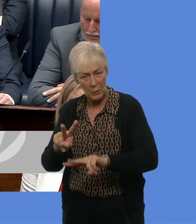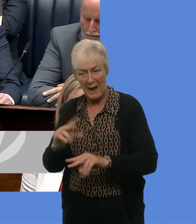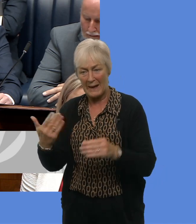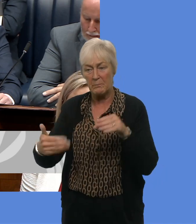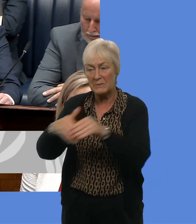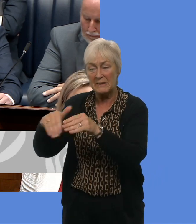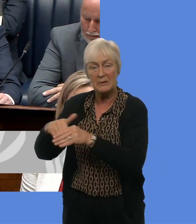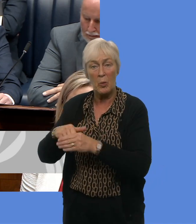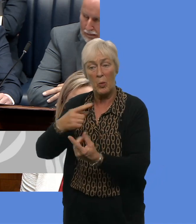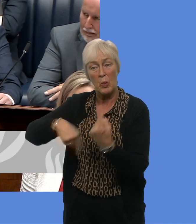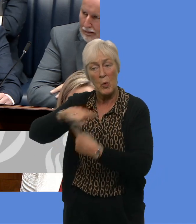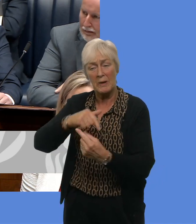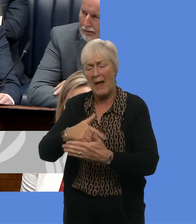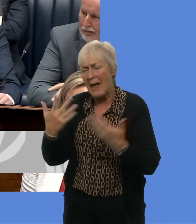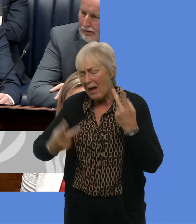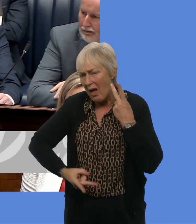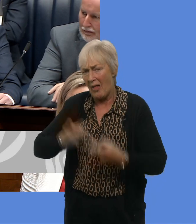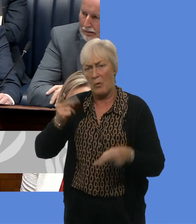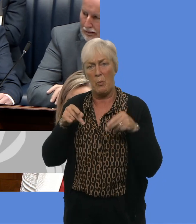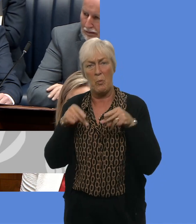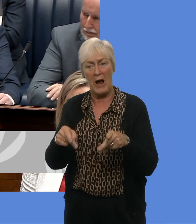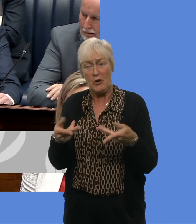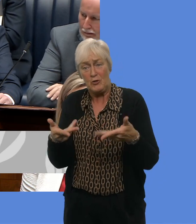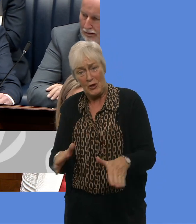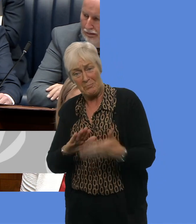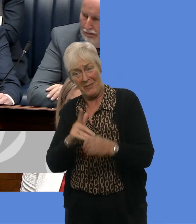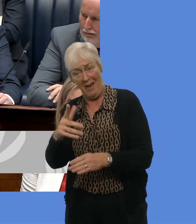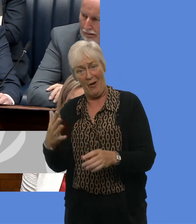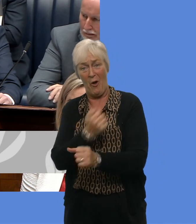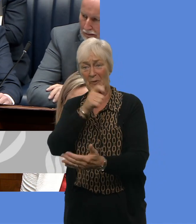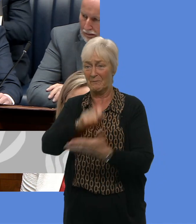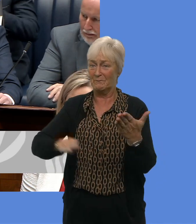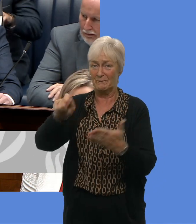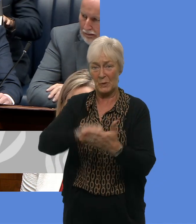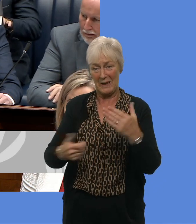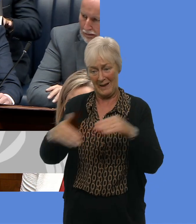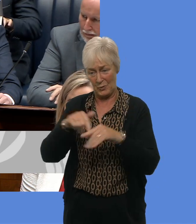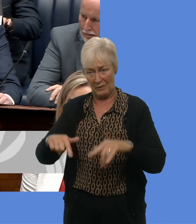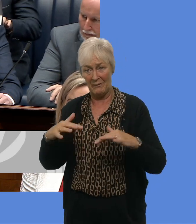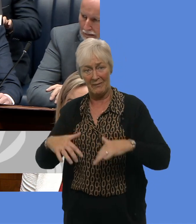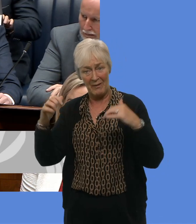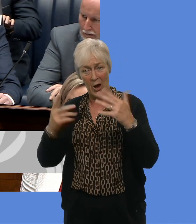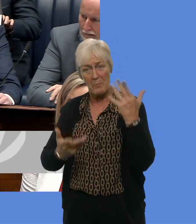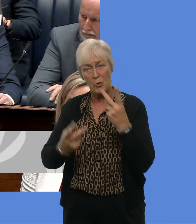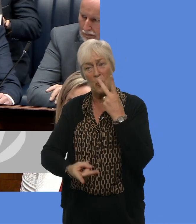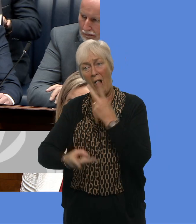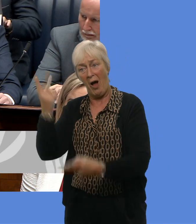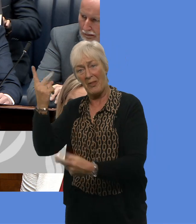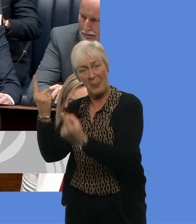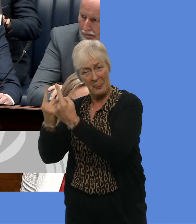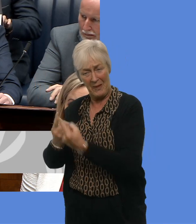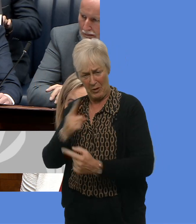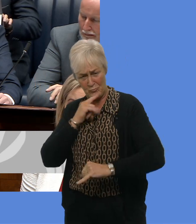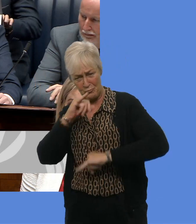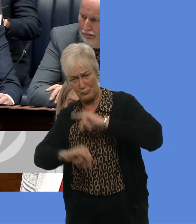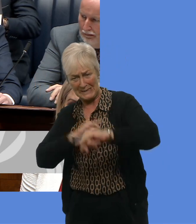will not be viewed in any other way just because they managed to get votes to get elected into this House, compared to other loyalists that they now criticise me